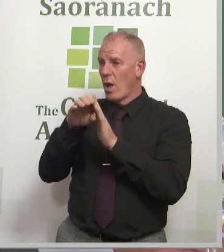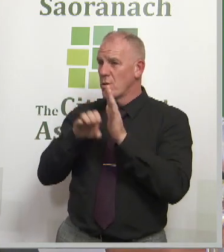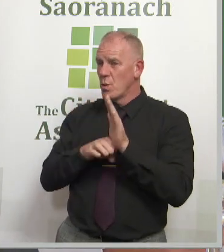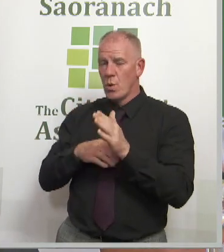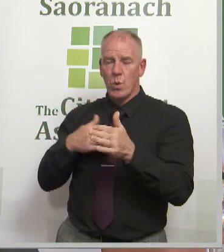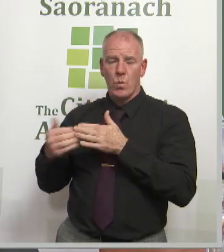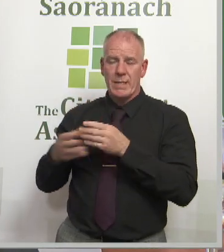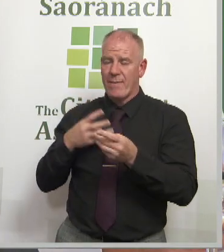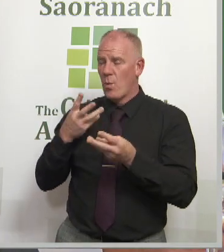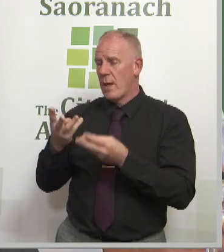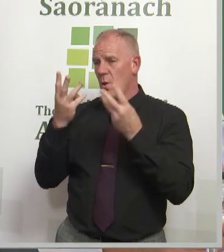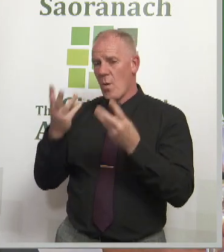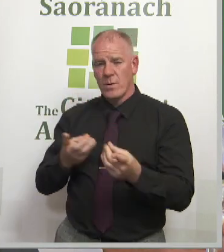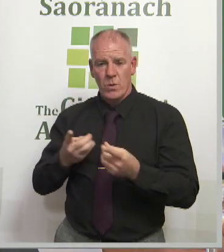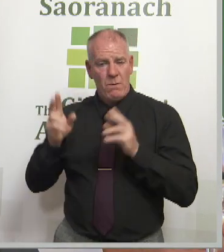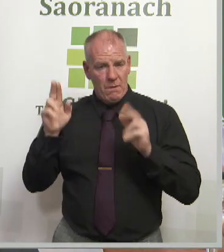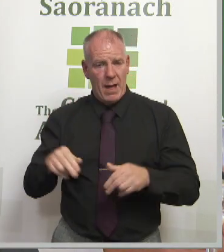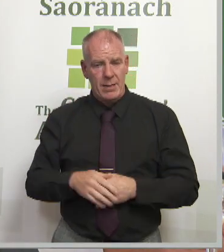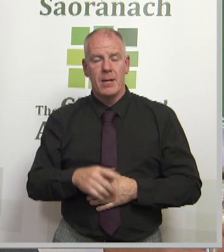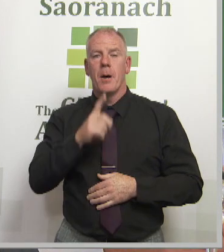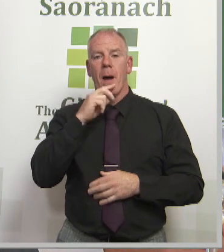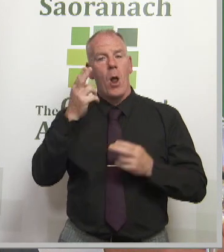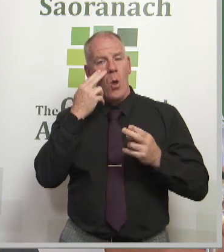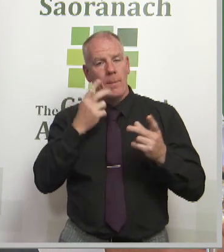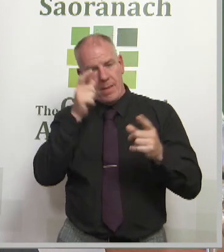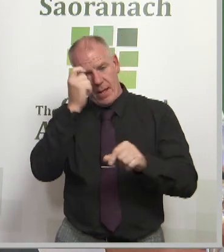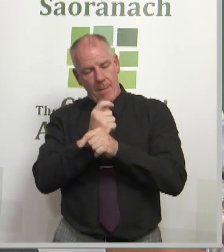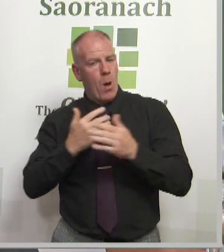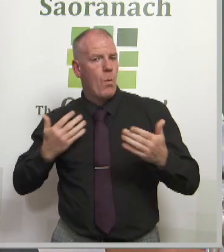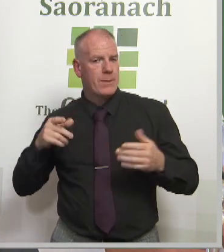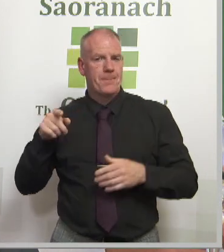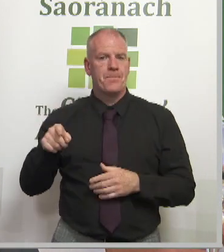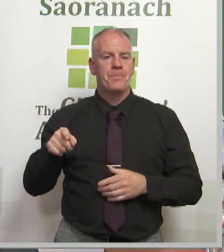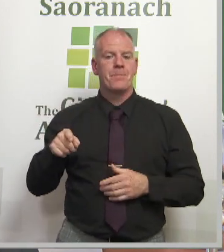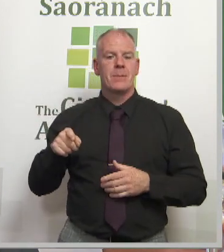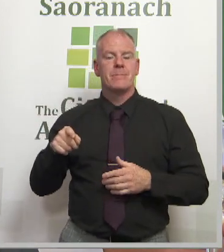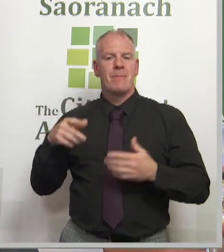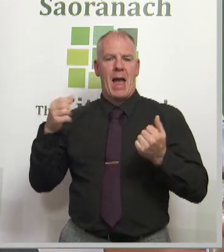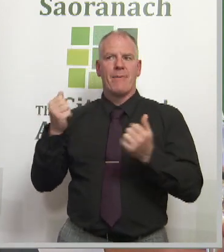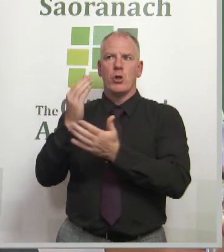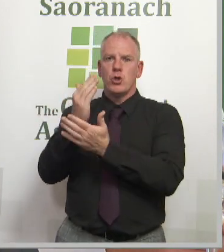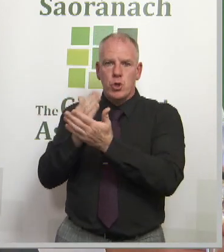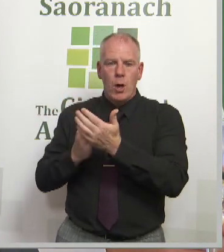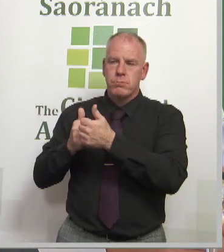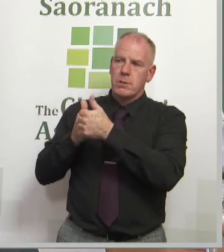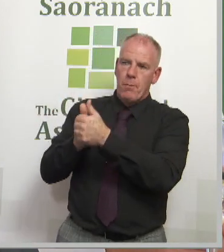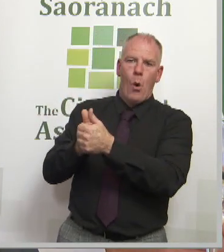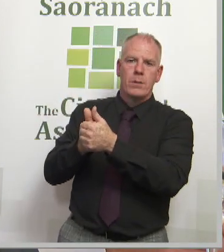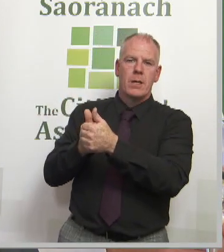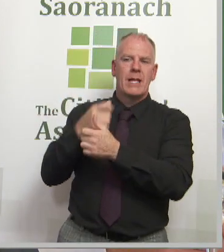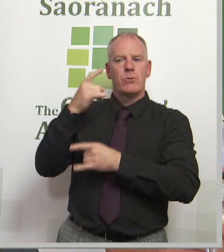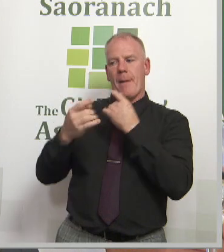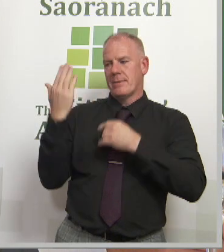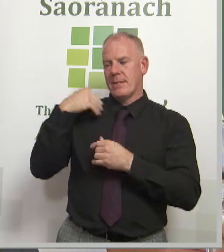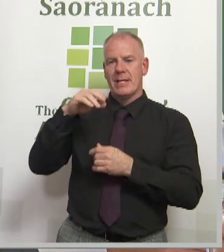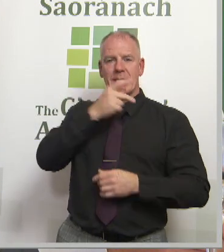them whatever way you want, basically. The normal thing you'd be thinking about, at least, would be to give them standing. So that was what happened in Spain during the week, was